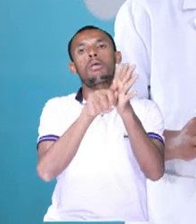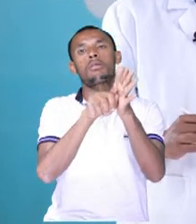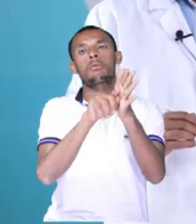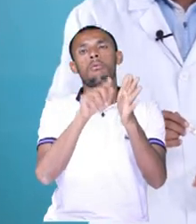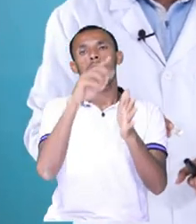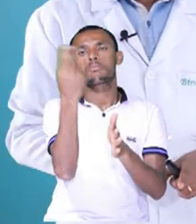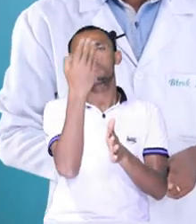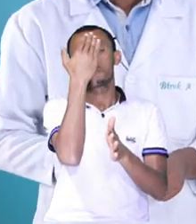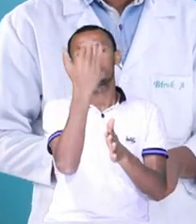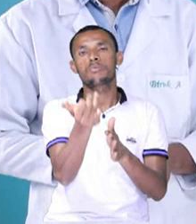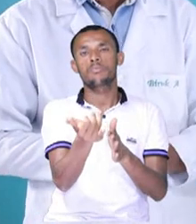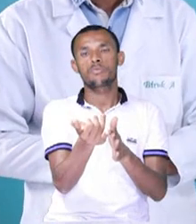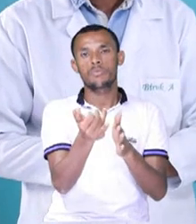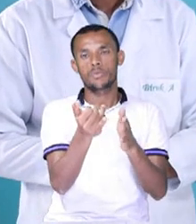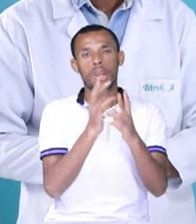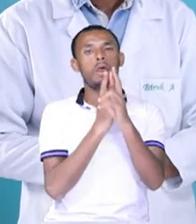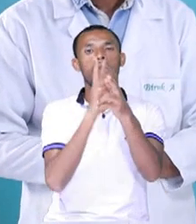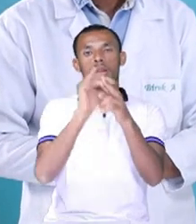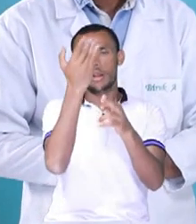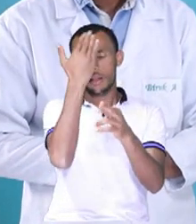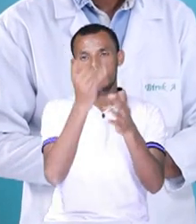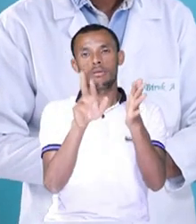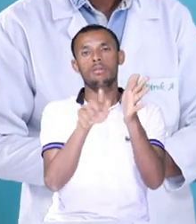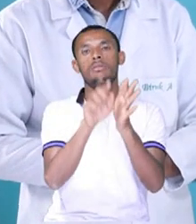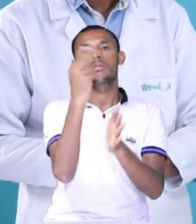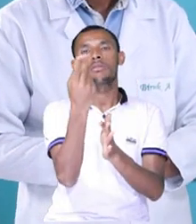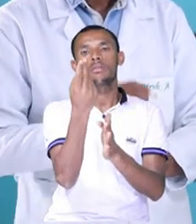be used for reactant concentration?